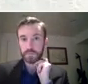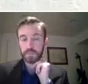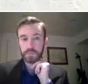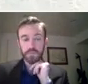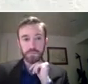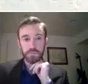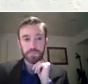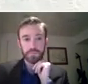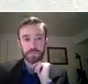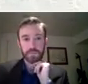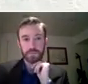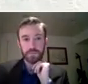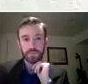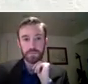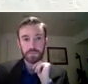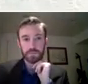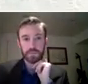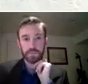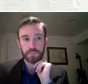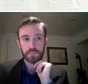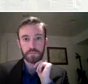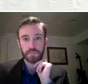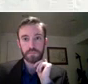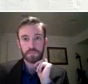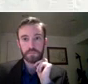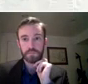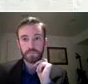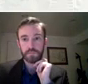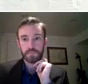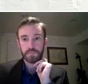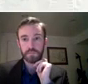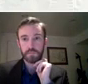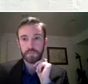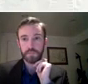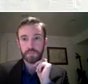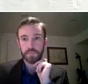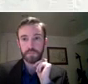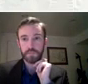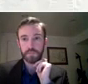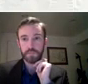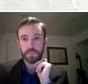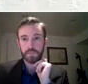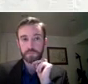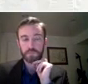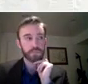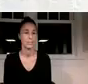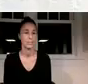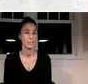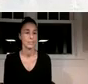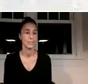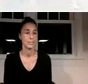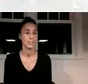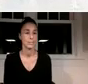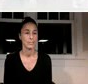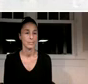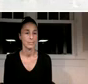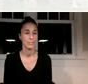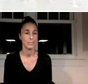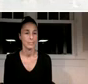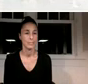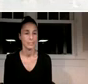all throughout the next 6 months before we submit anything. So there'll be plenty of time for people to give input. Okay. Thank you, Evan. You're welcome. Nice meeting